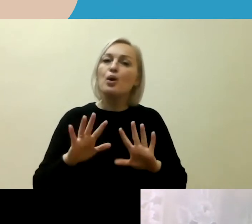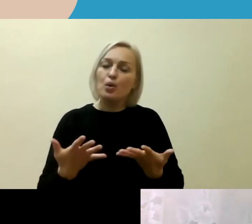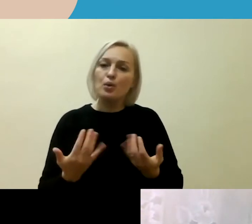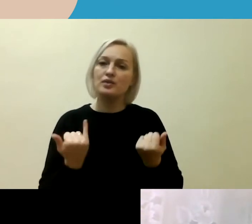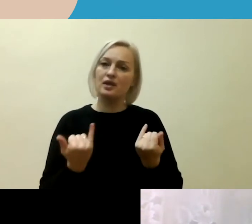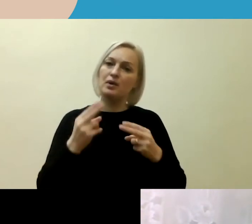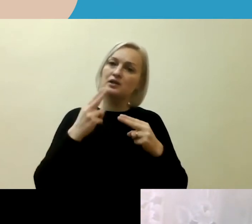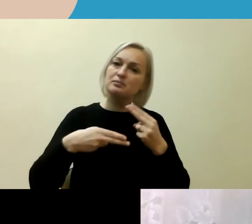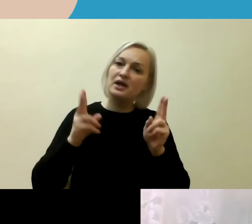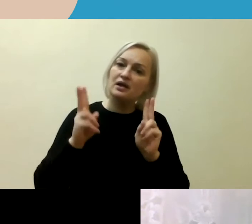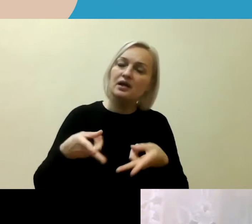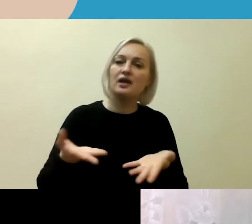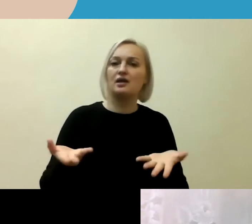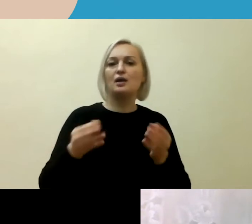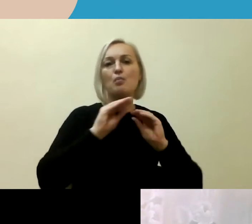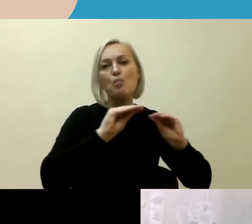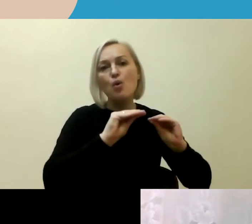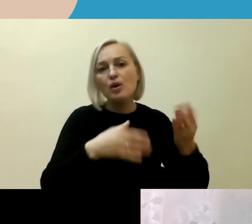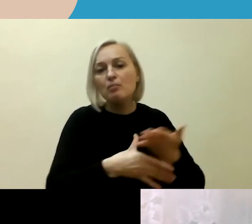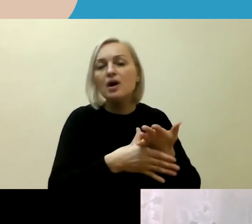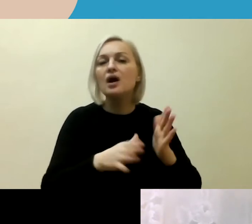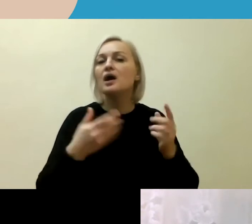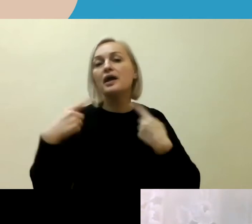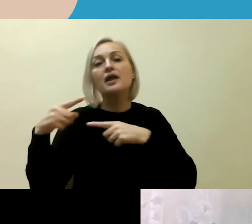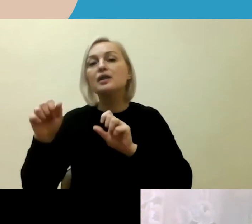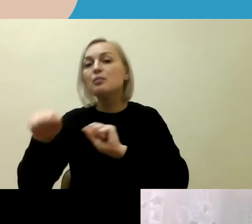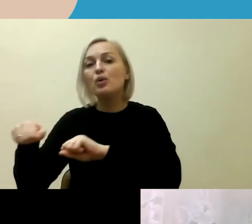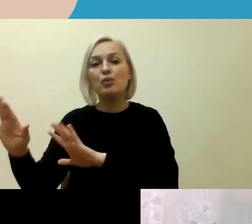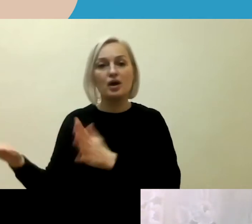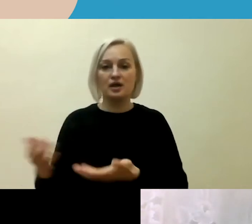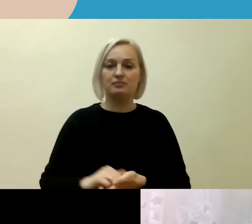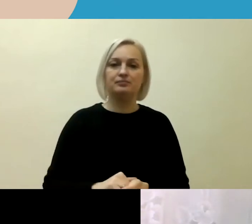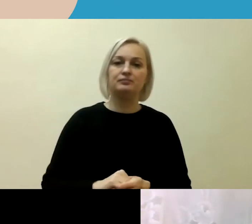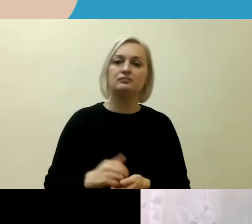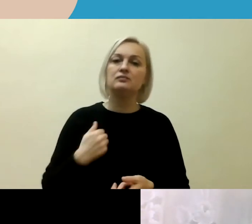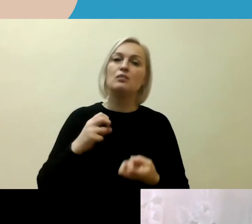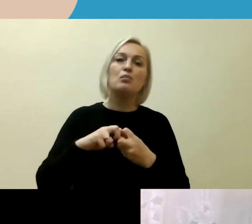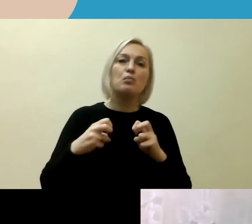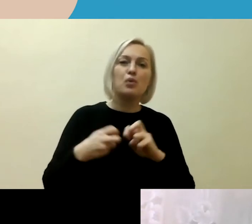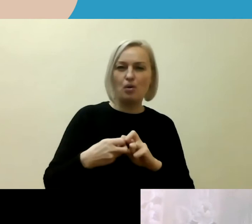be addressed through training or in other ways?